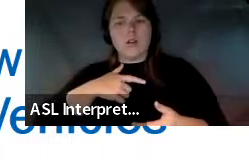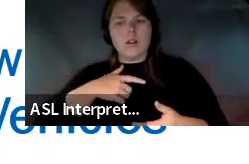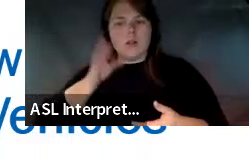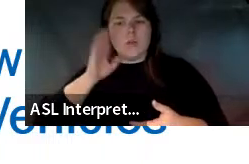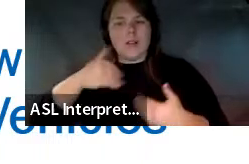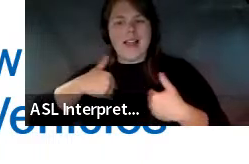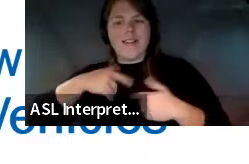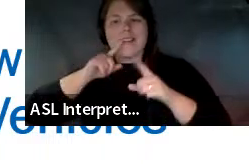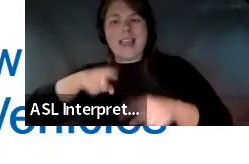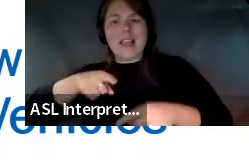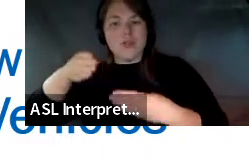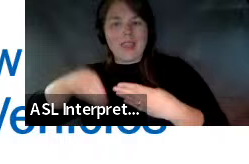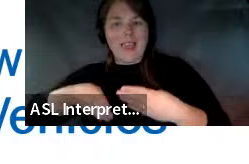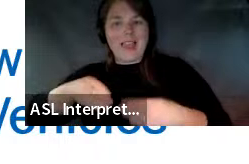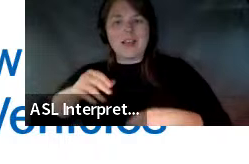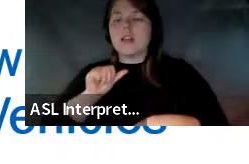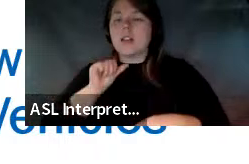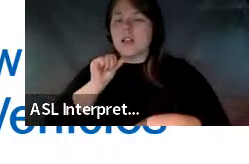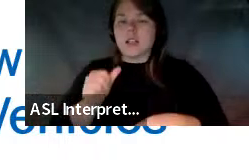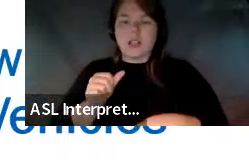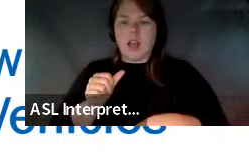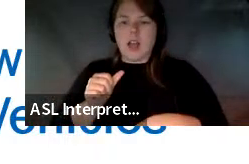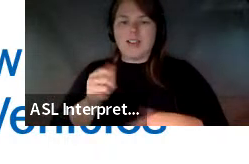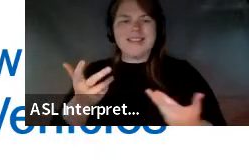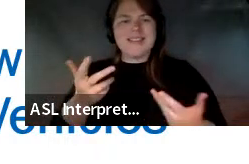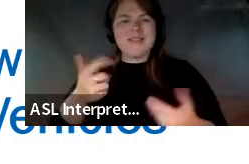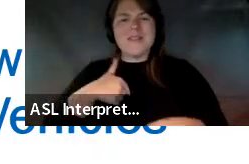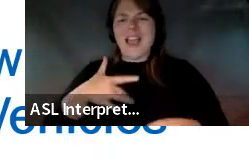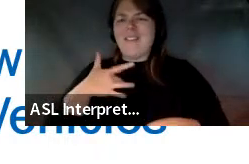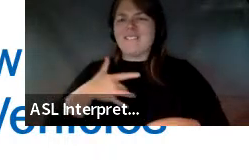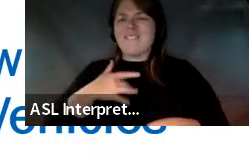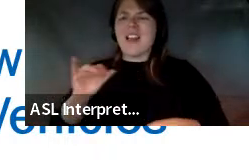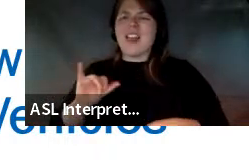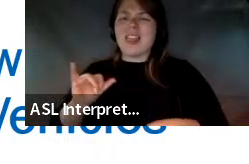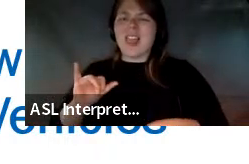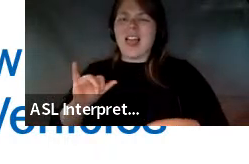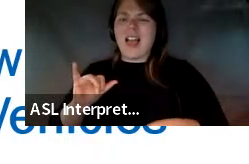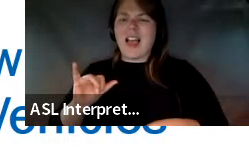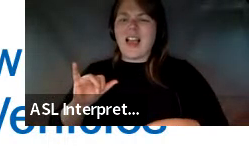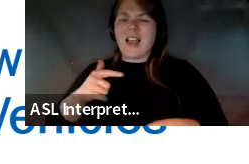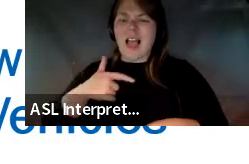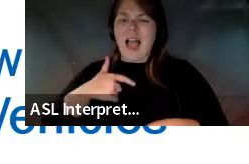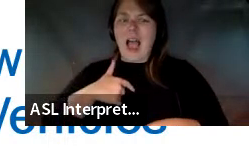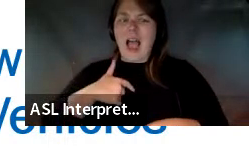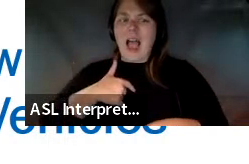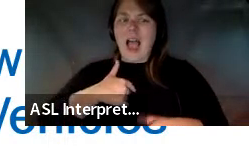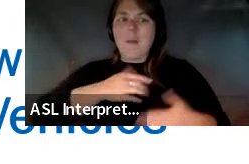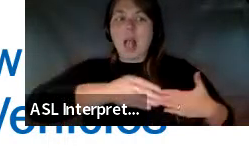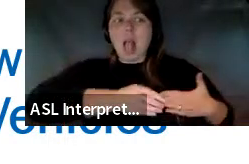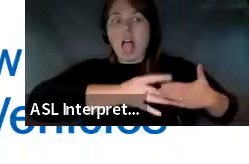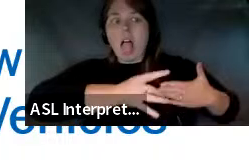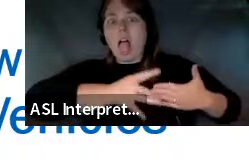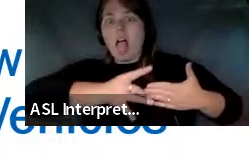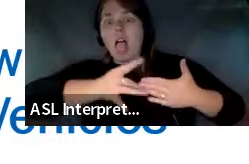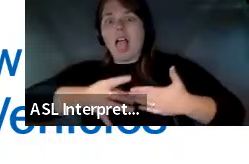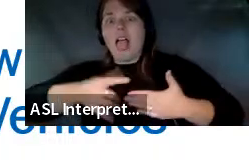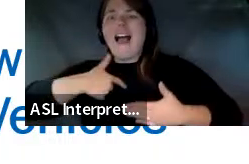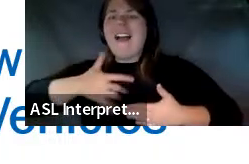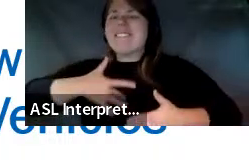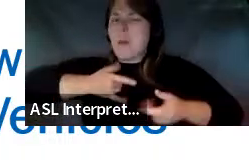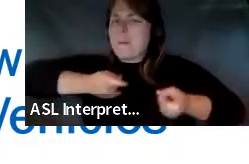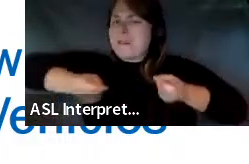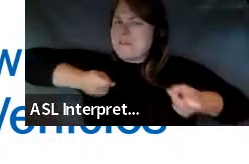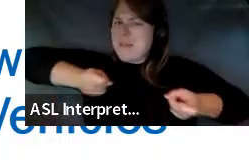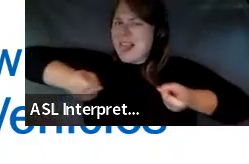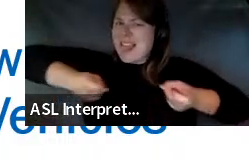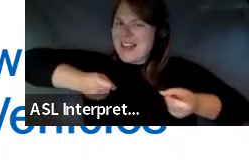end, instead of being. I feel like I'm being like lead onto the neck, it felt manipulated to me. So I